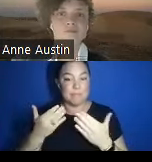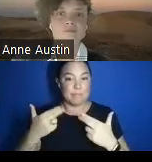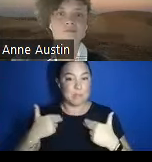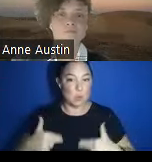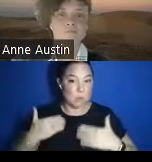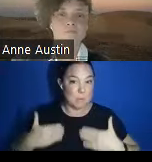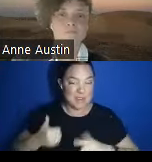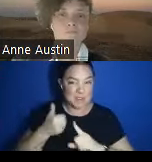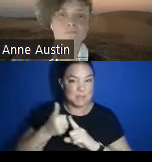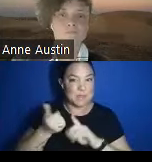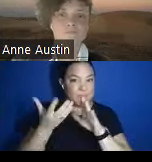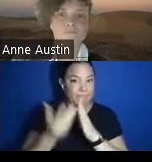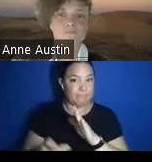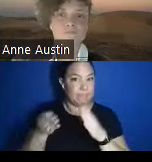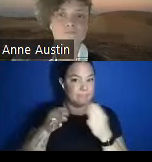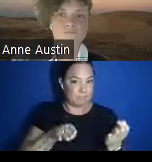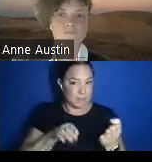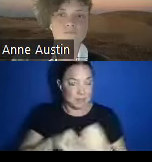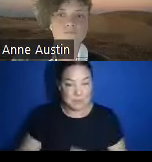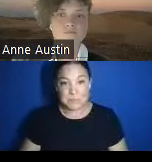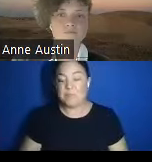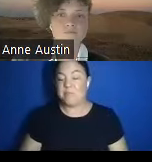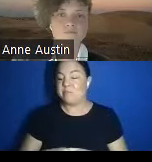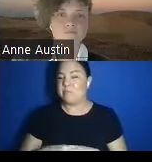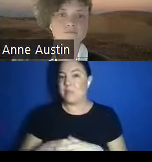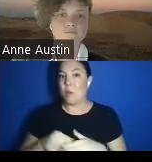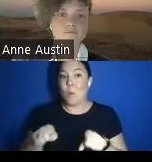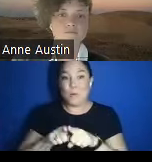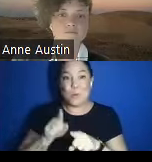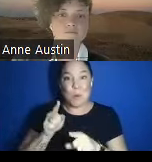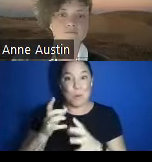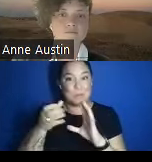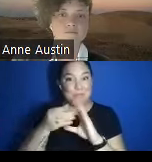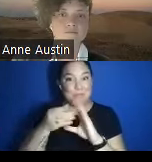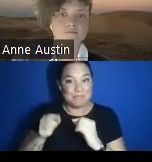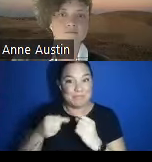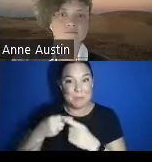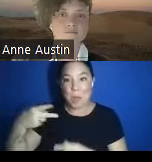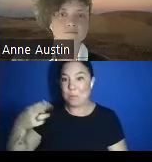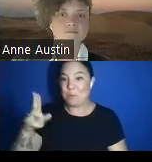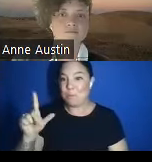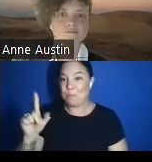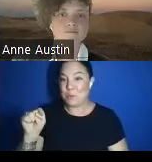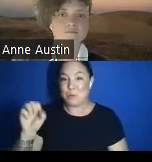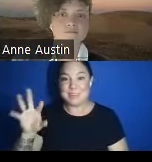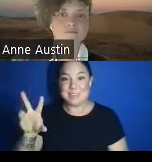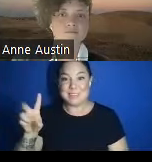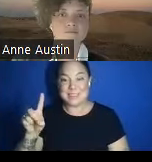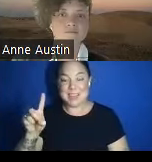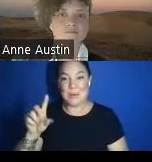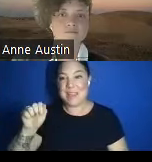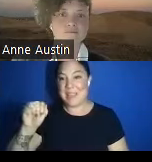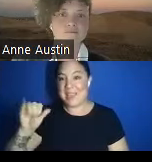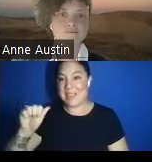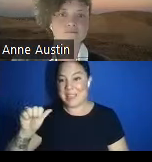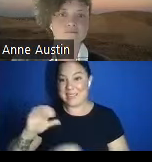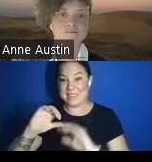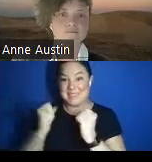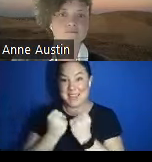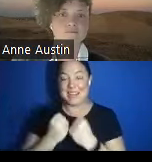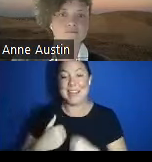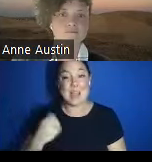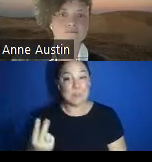that. And then I'm going to take one quick minute to give a plug for the Puget Sound Archaeological Institute of America Society. We have